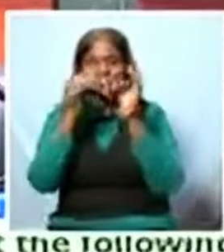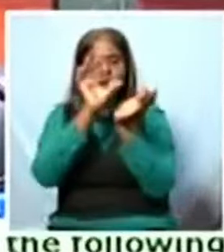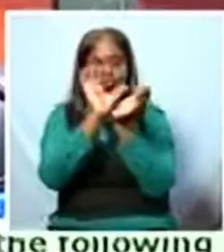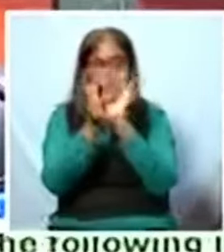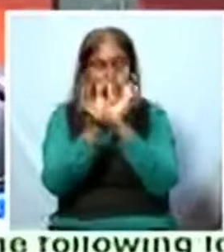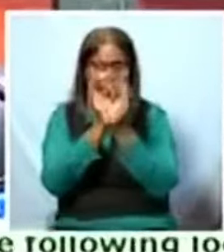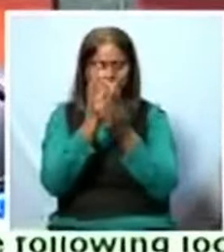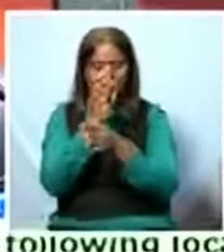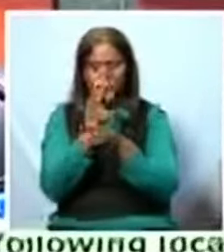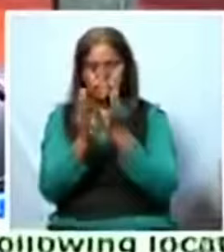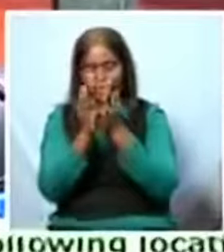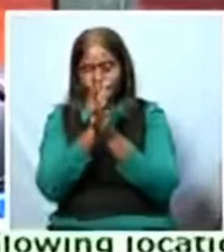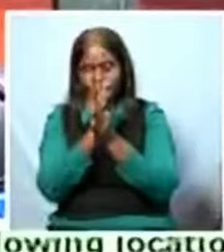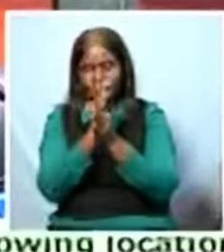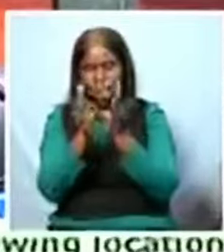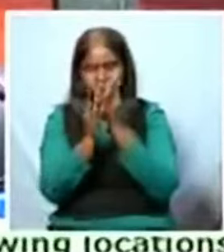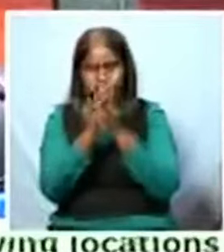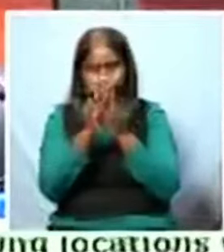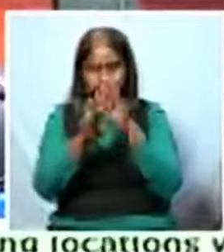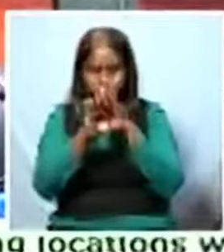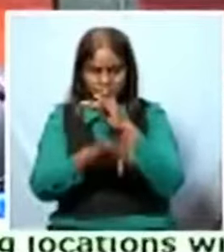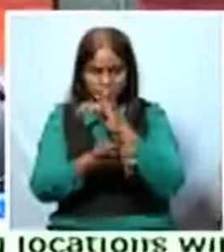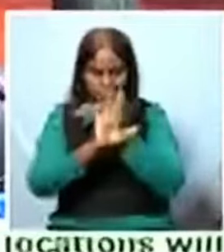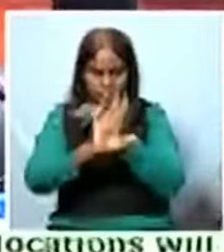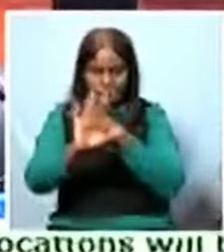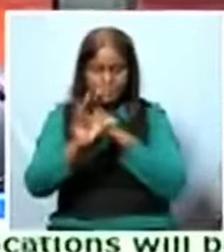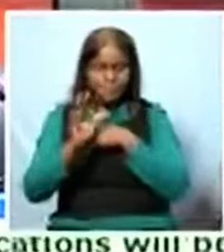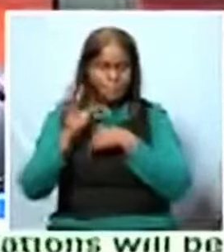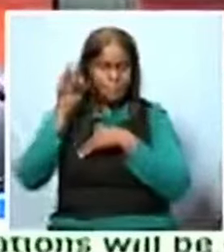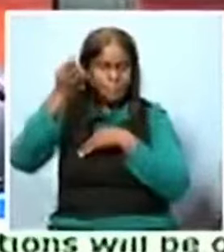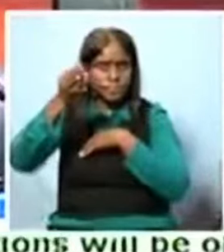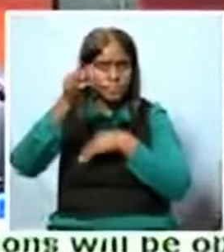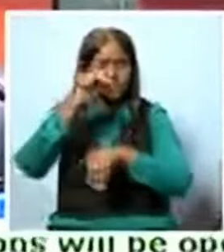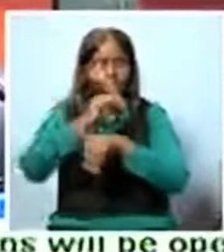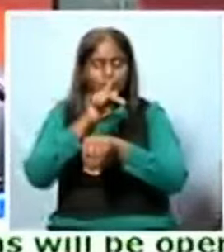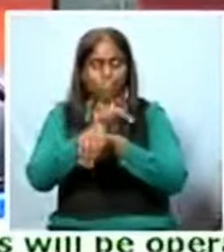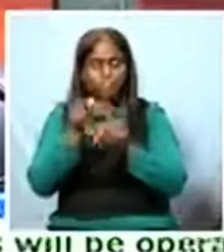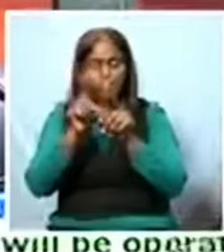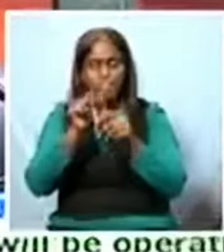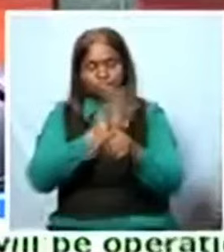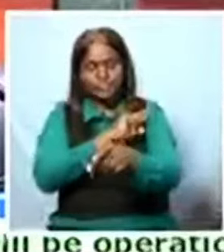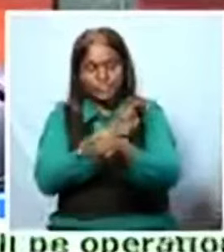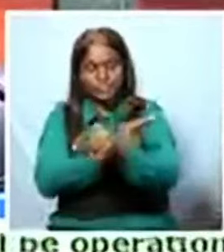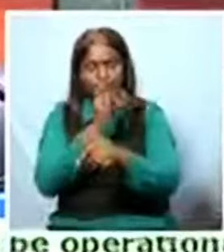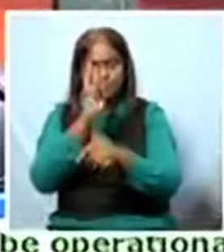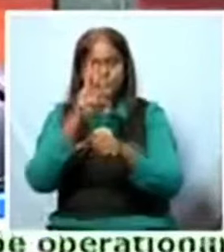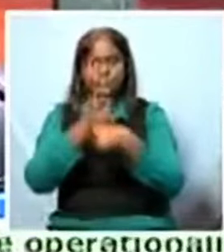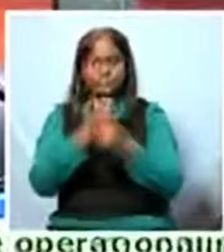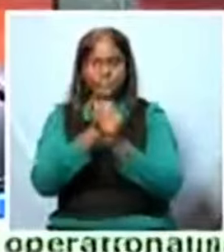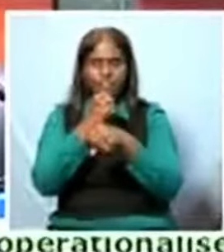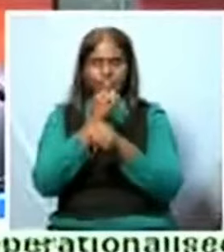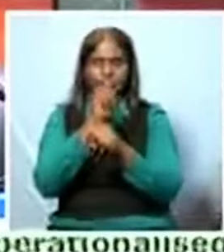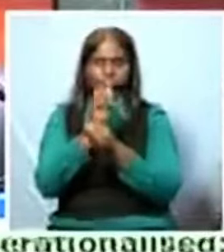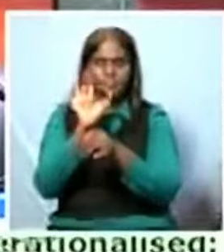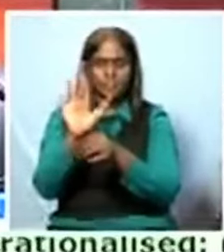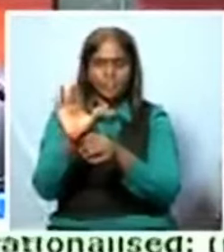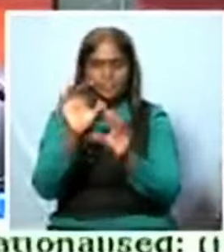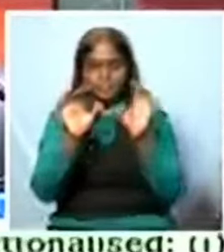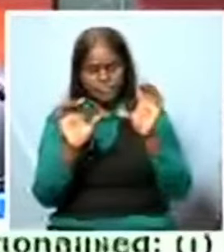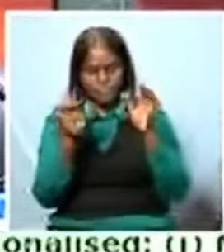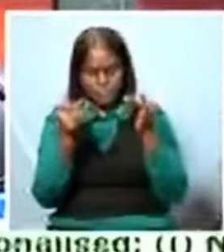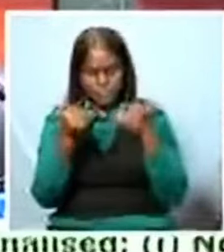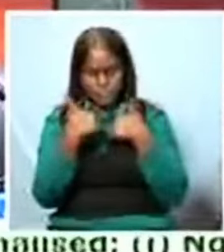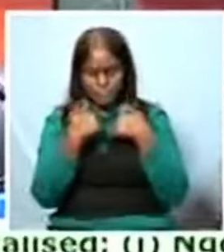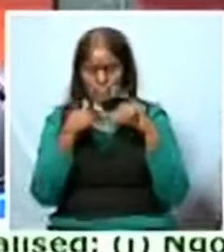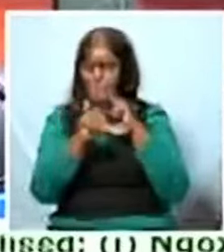towers construction under future projects when resources are available. See, currently there